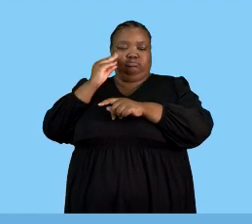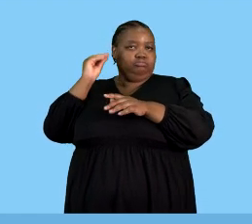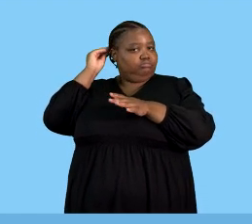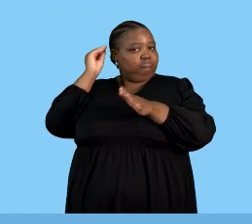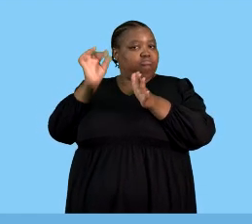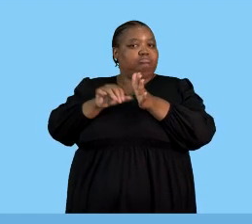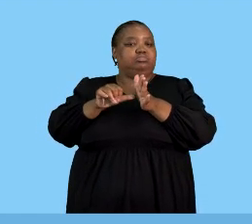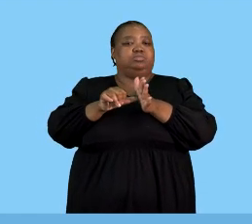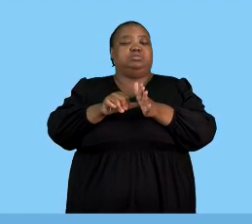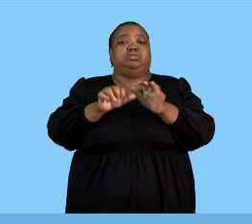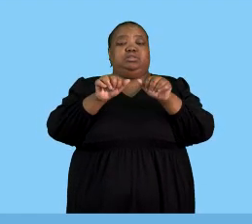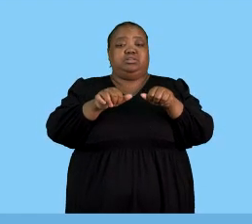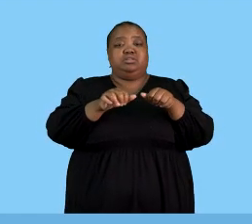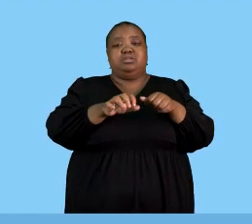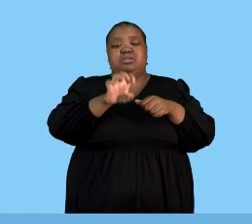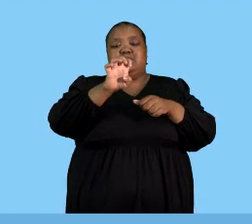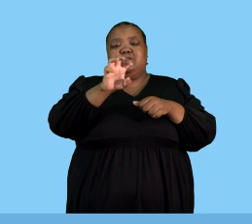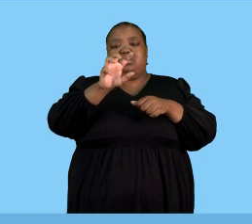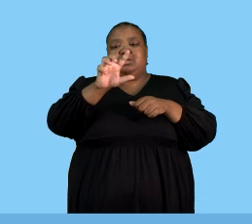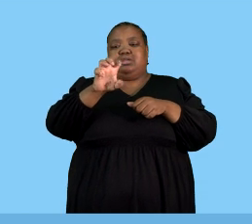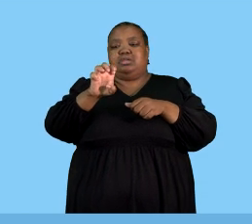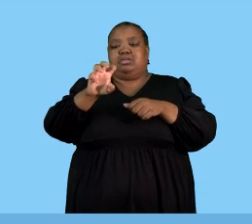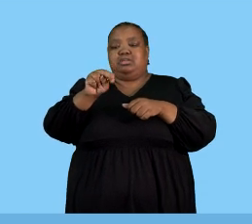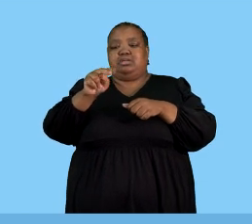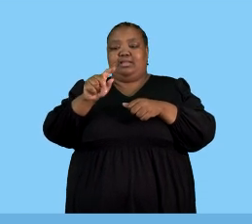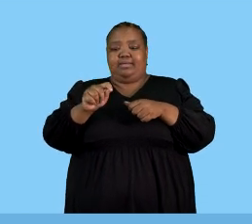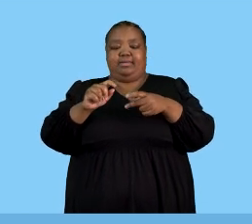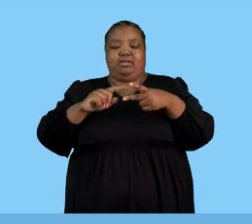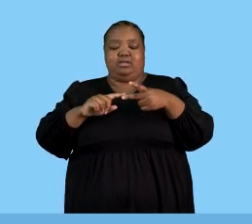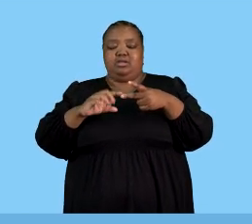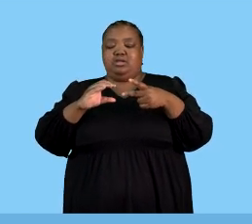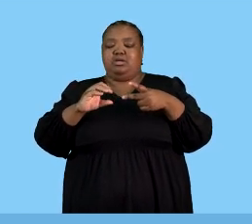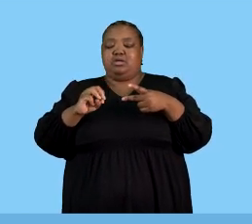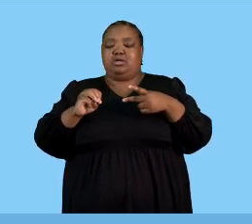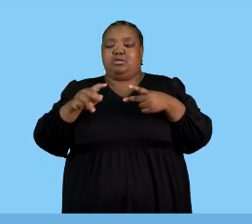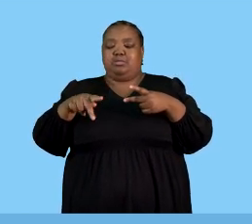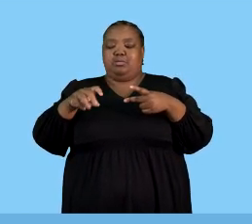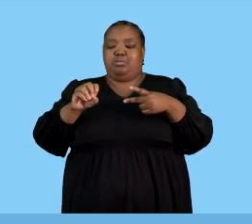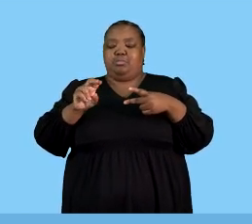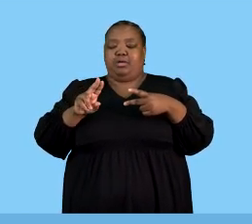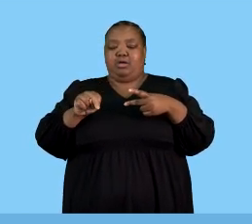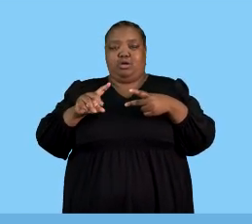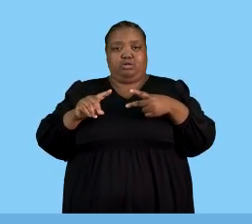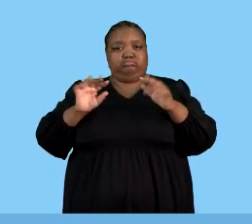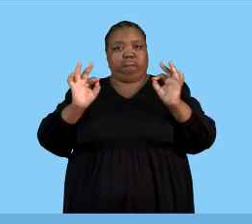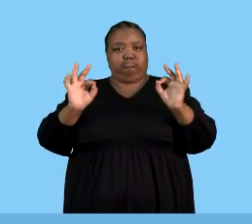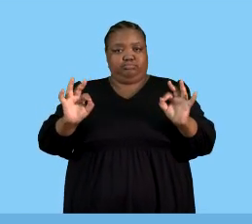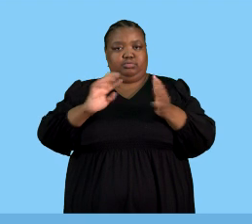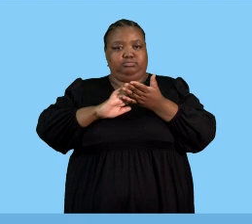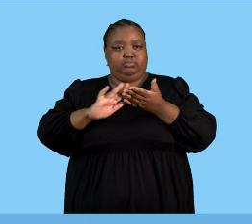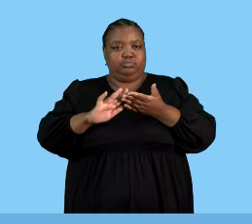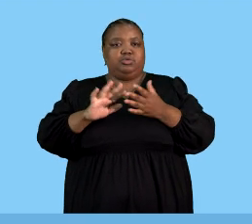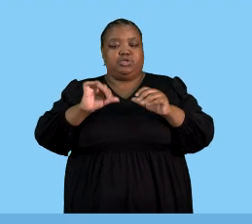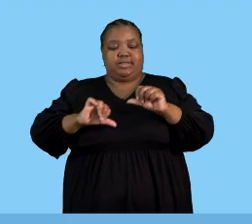Right, now we said we have an element and a compound. Those ones are pure substances. Now looking at a compound, that is made when